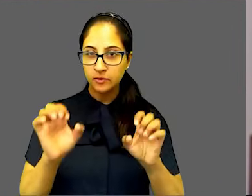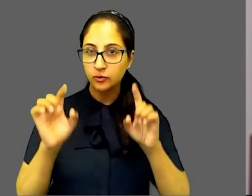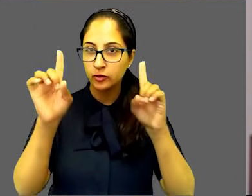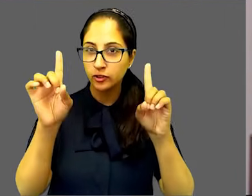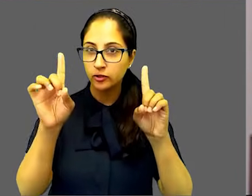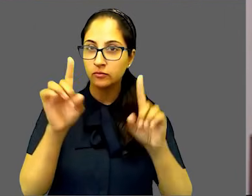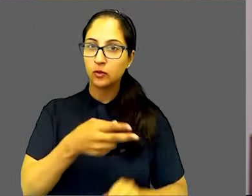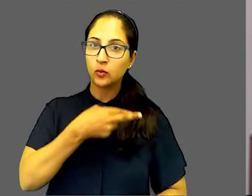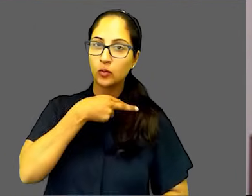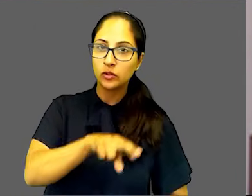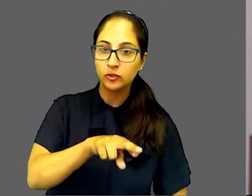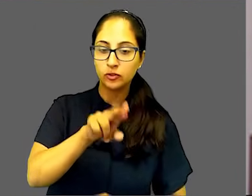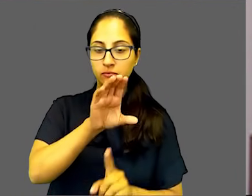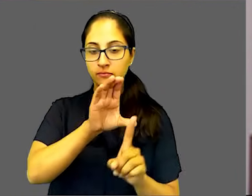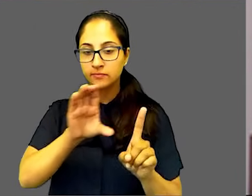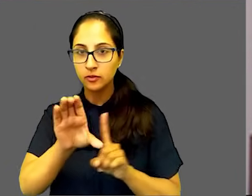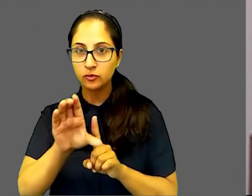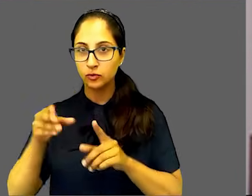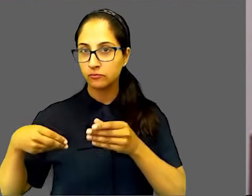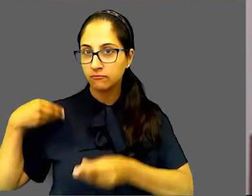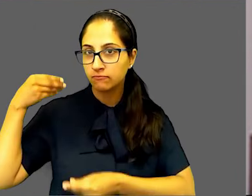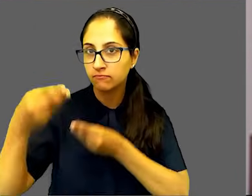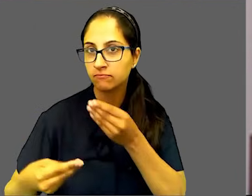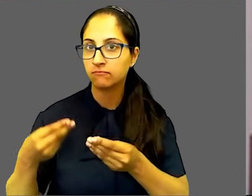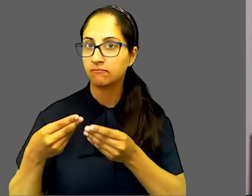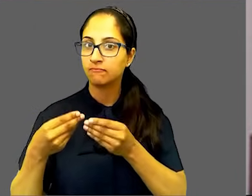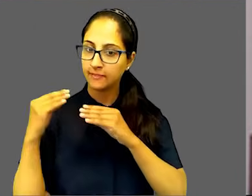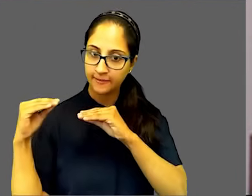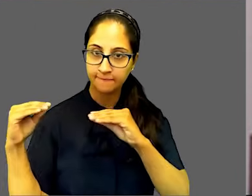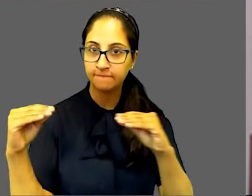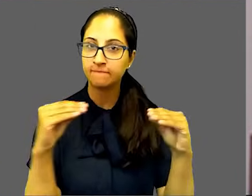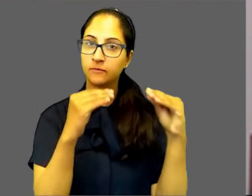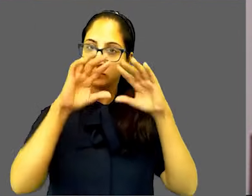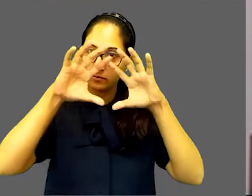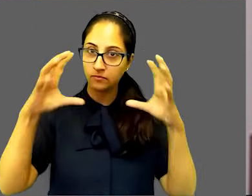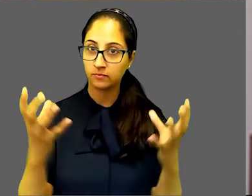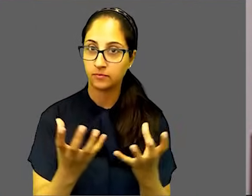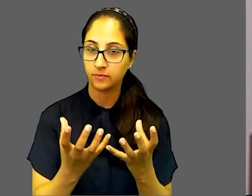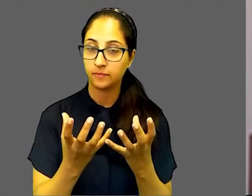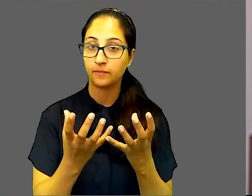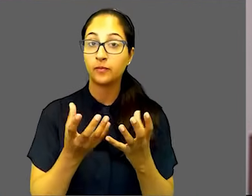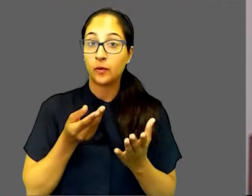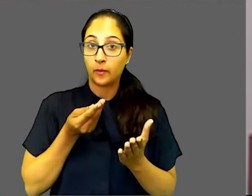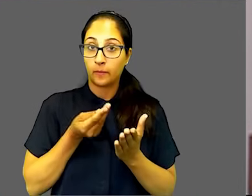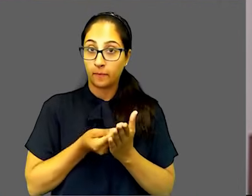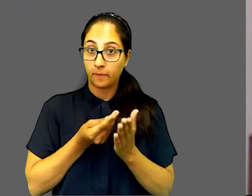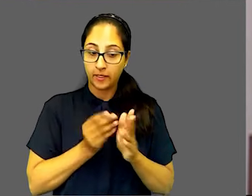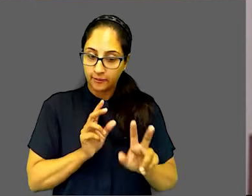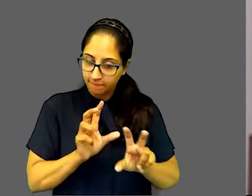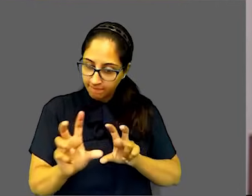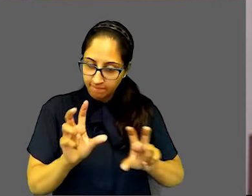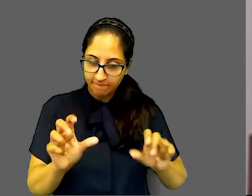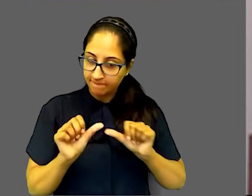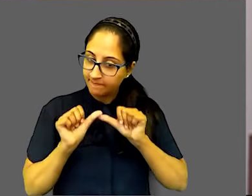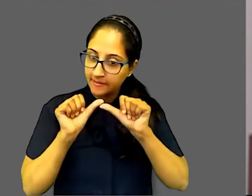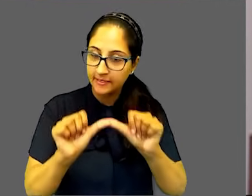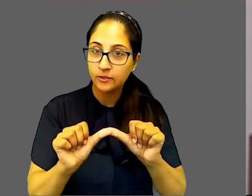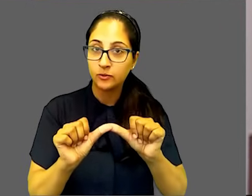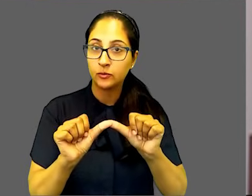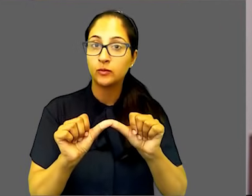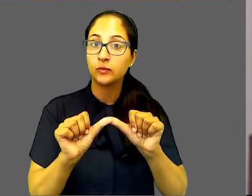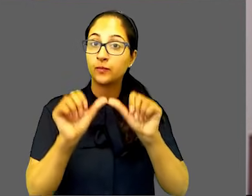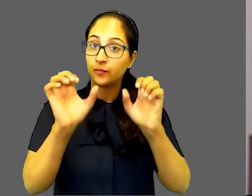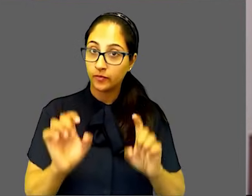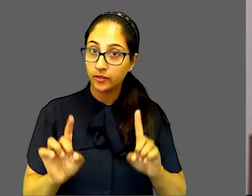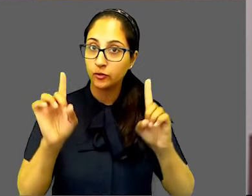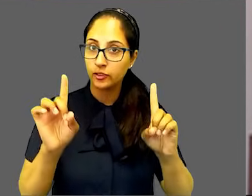so critically important, and why we will continue to invest in these institutions. We deeply believe that